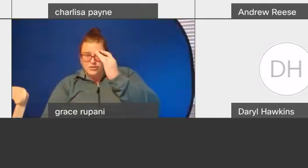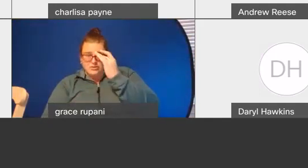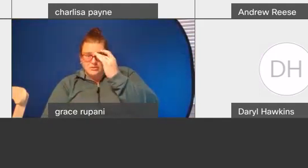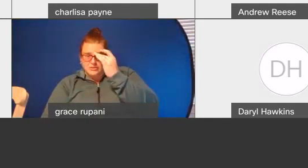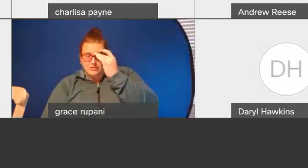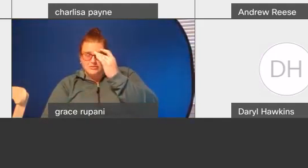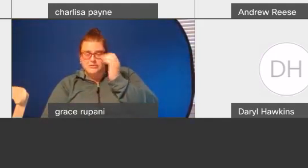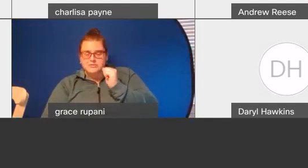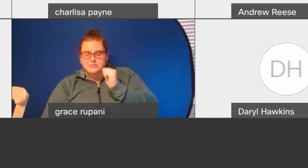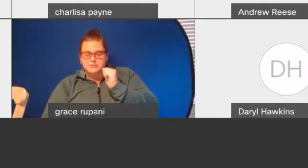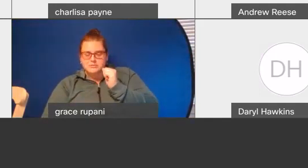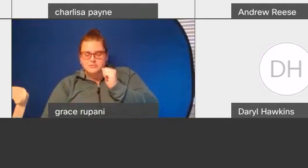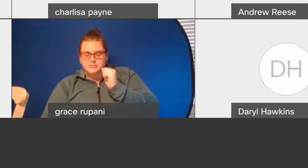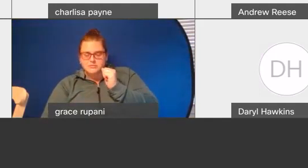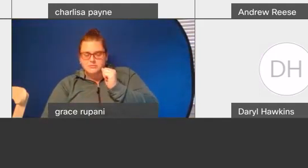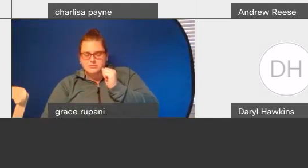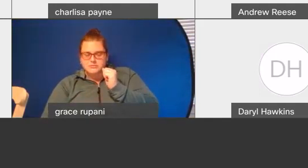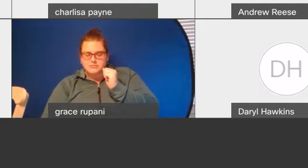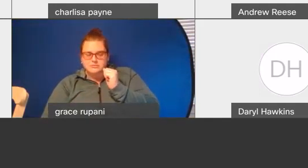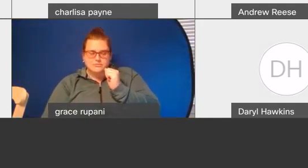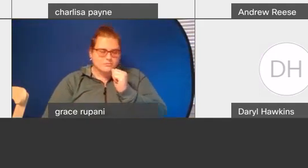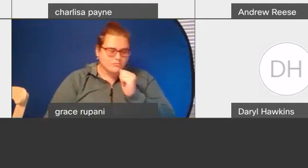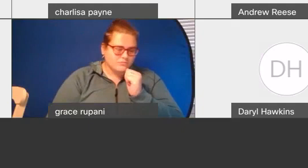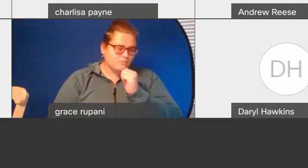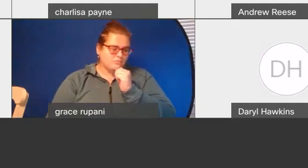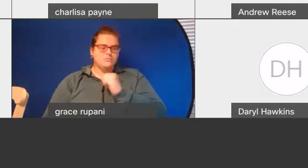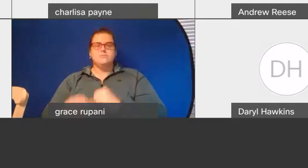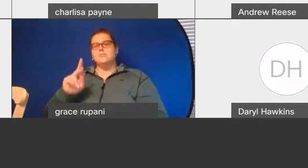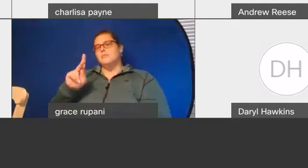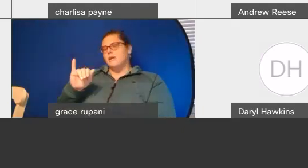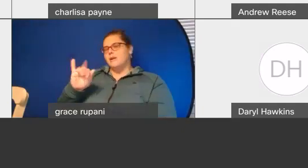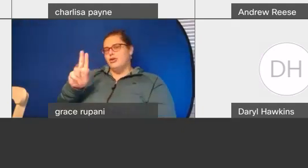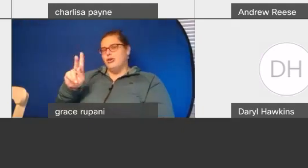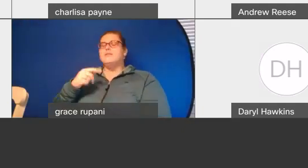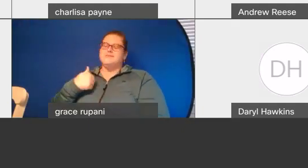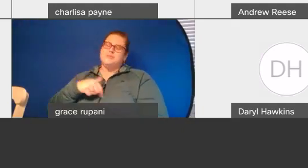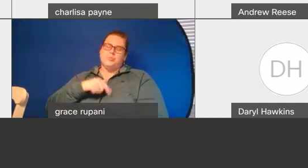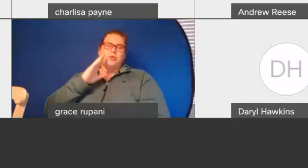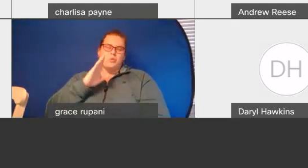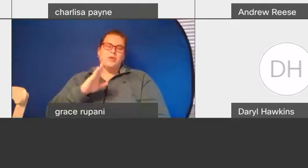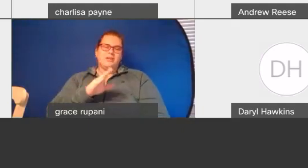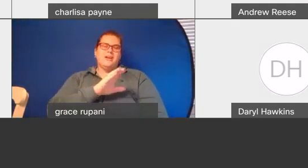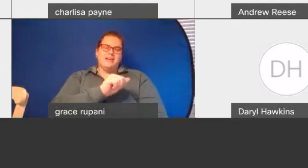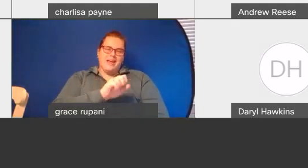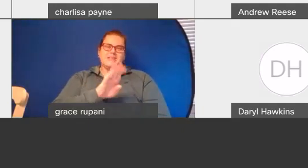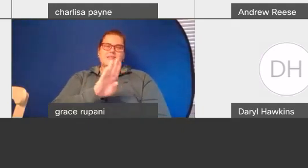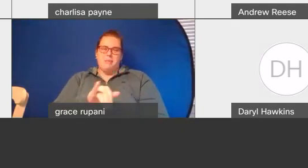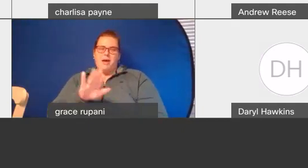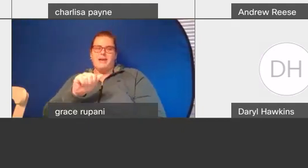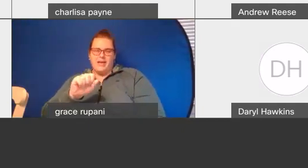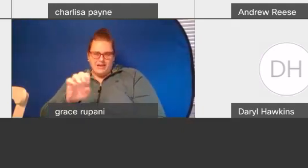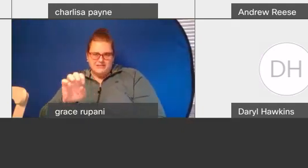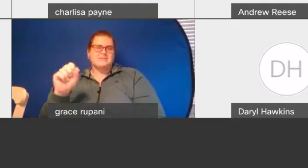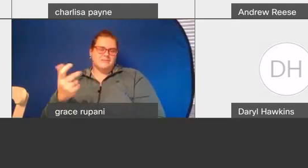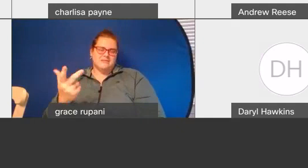Thank you, Director. We would look at that. We would just kind of do a case-by-case review along with our health and wellness team to just see the need for